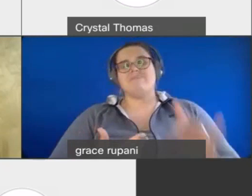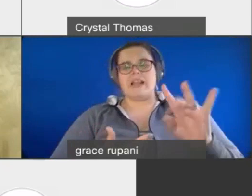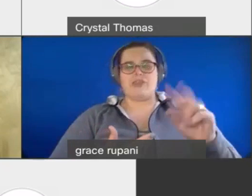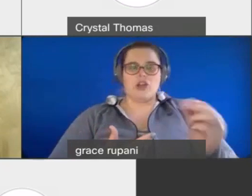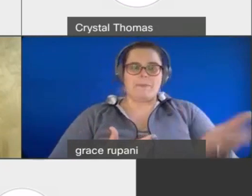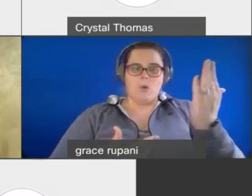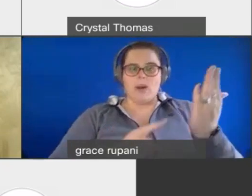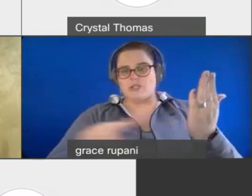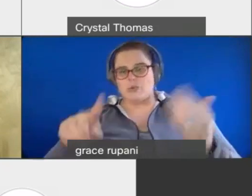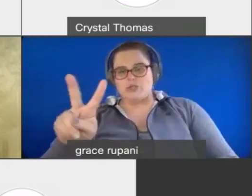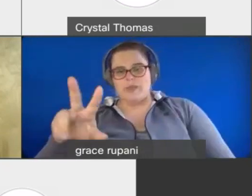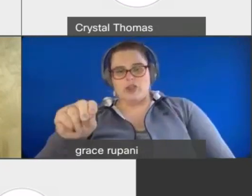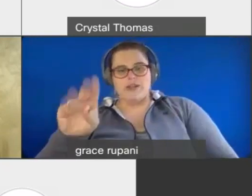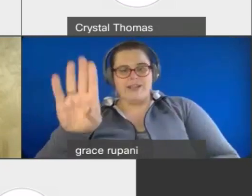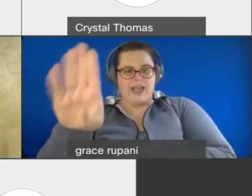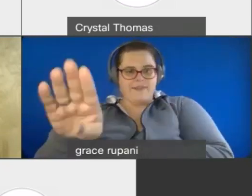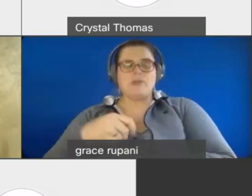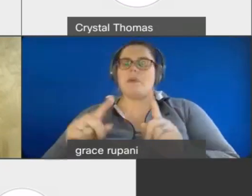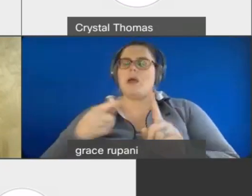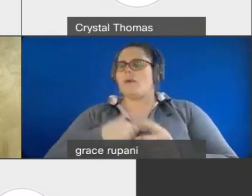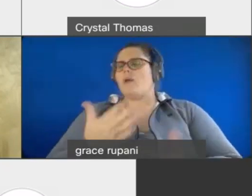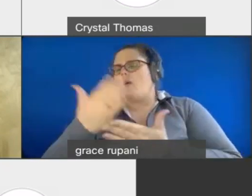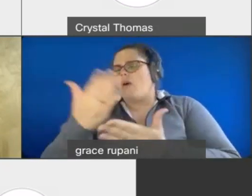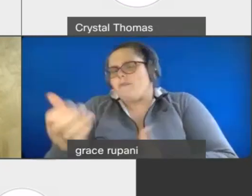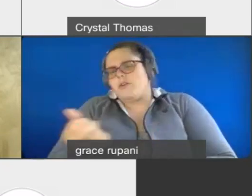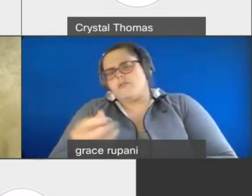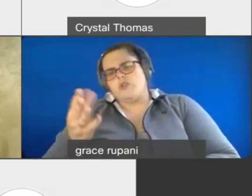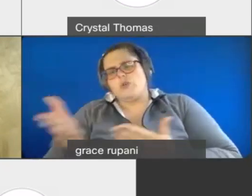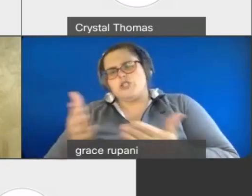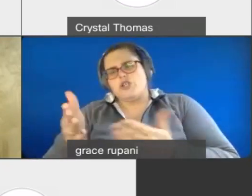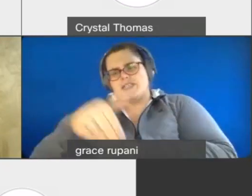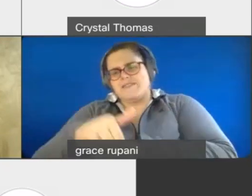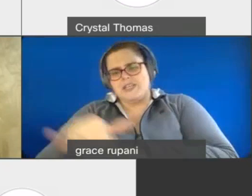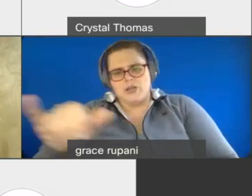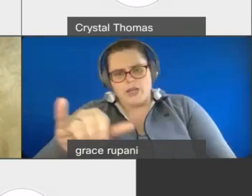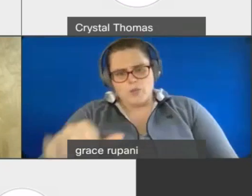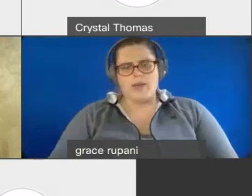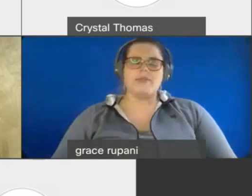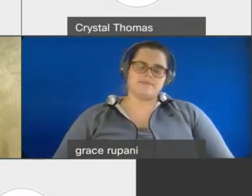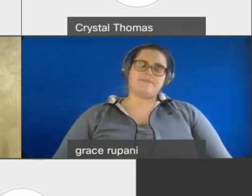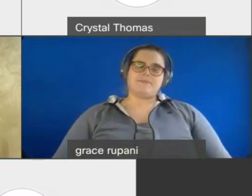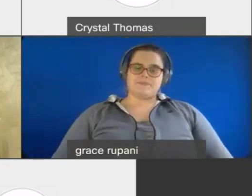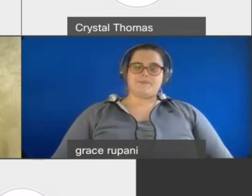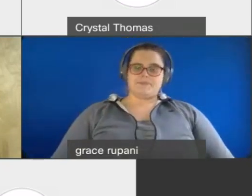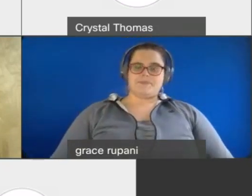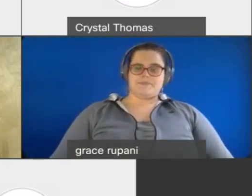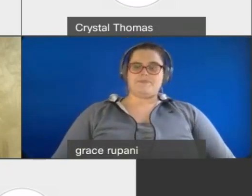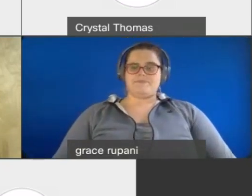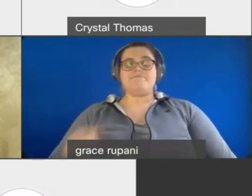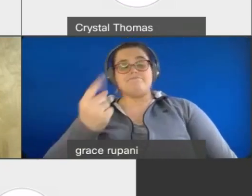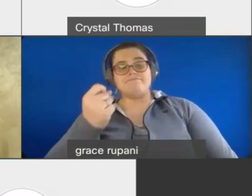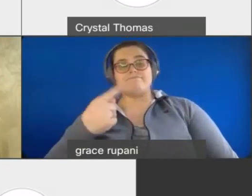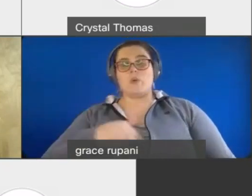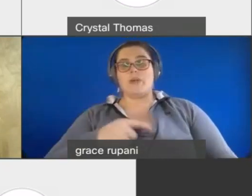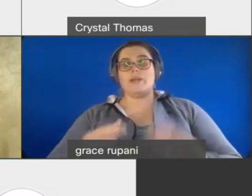2:30. However, we do offer some services during the evening as well. We support currently